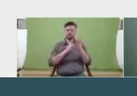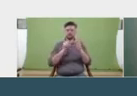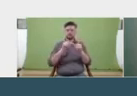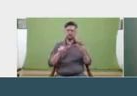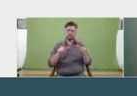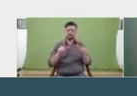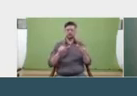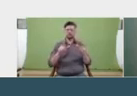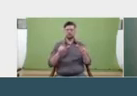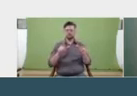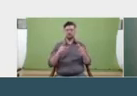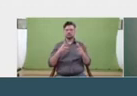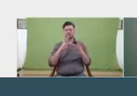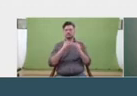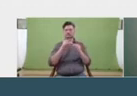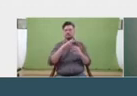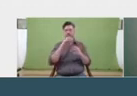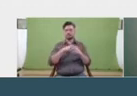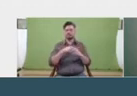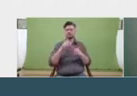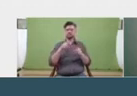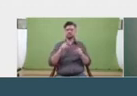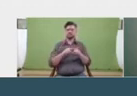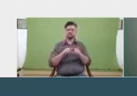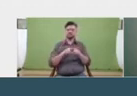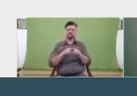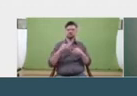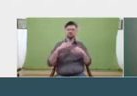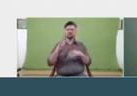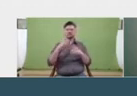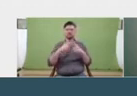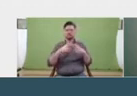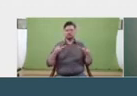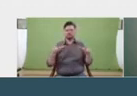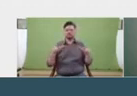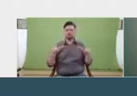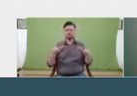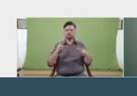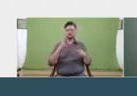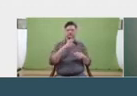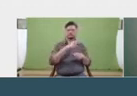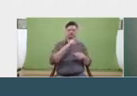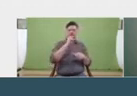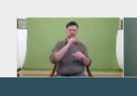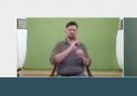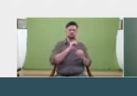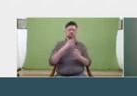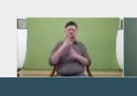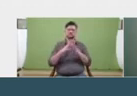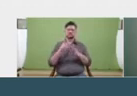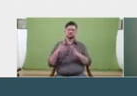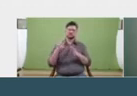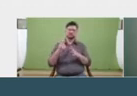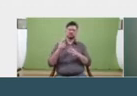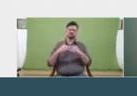uh language more a part of language than these things are in spoken language okay so many of you